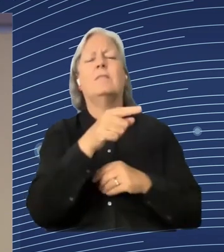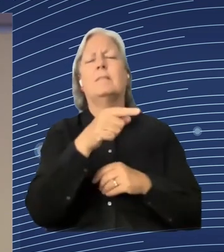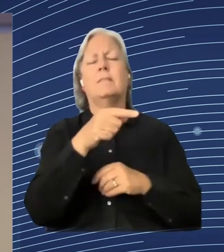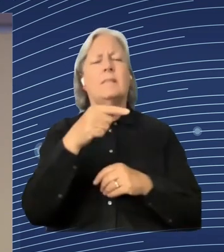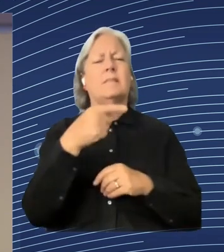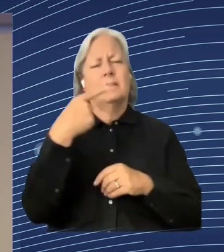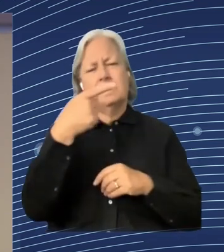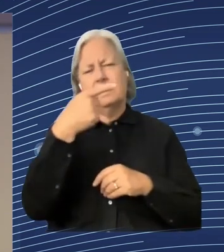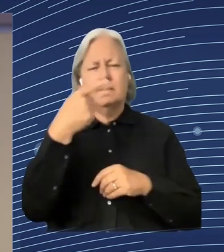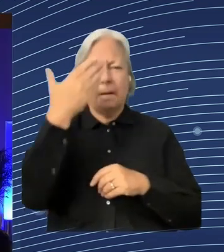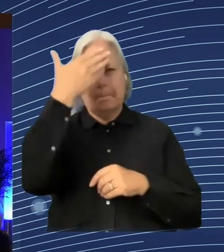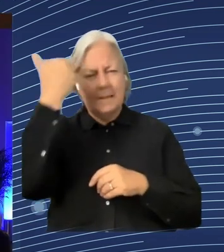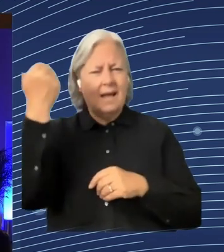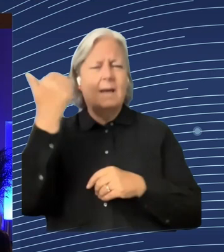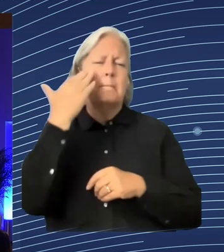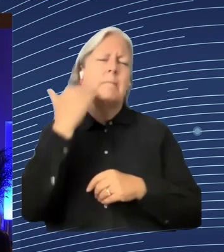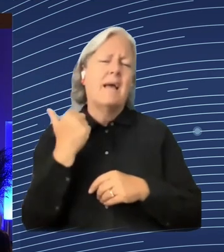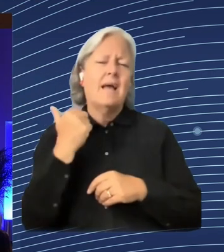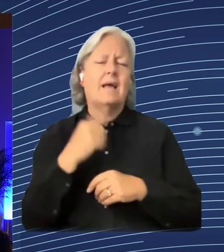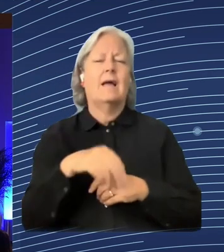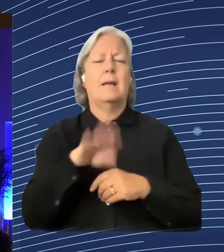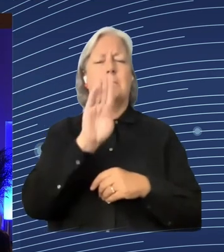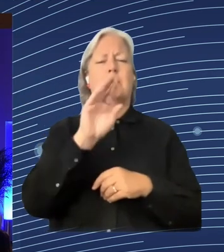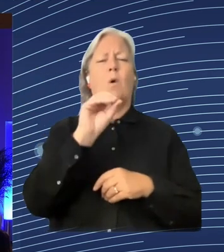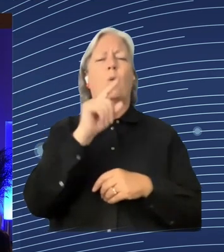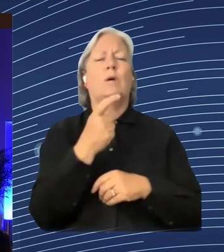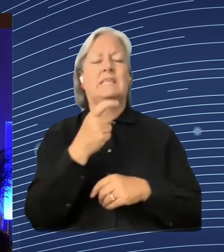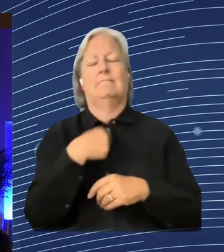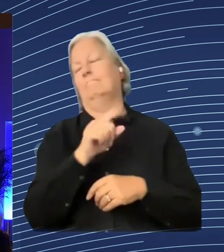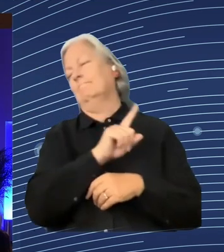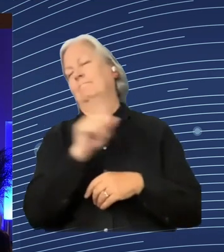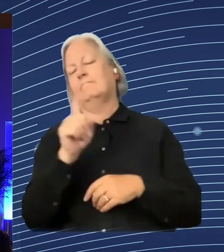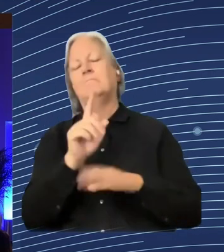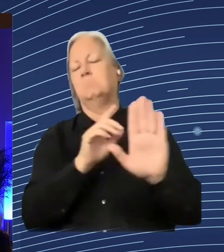challenge. I understand, yeah. I will not do it. Sorry. Clear. Don't worry about it. Thanks.